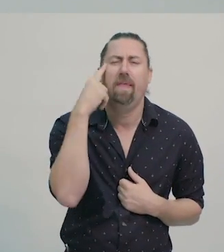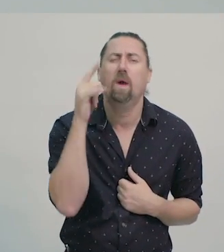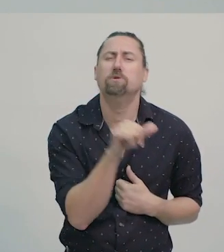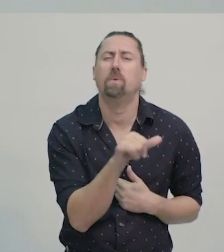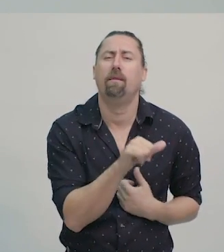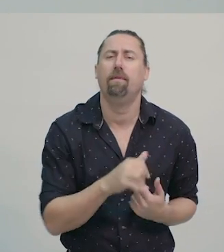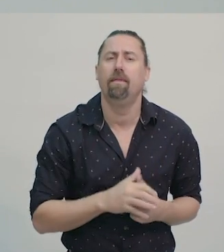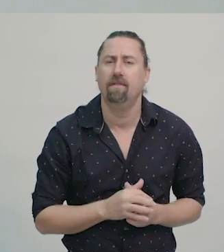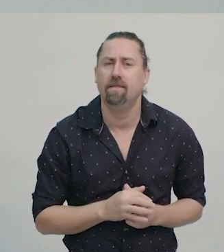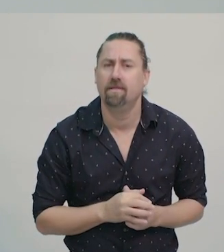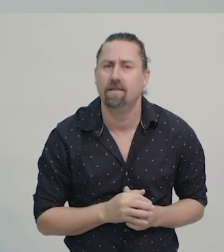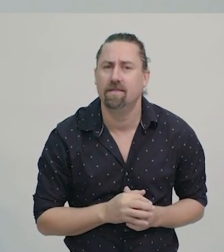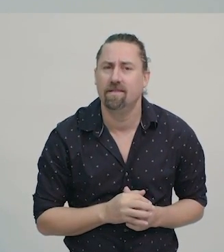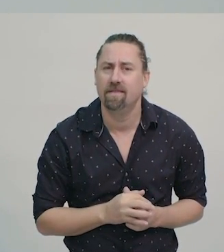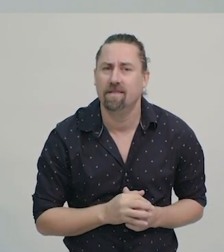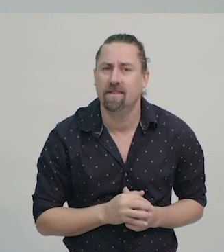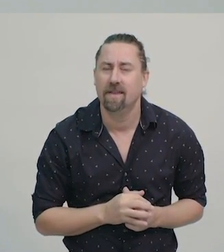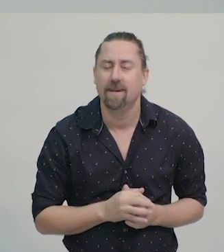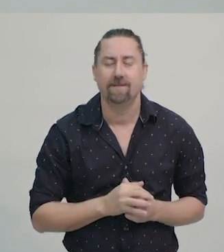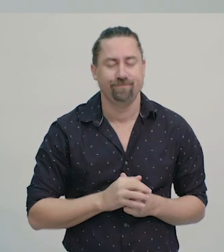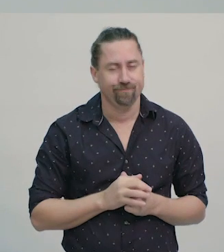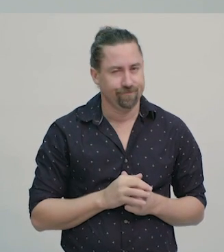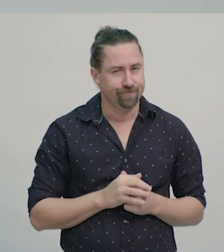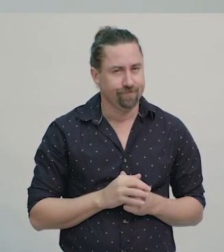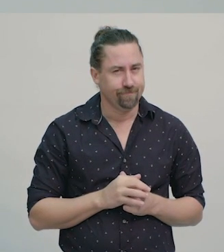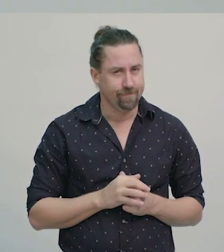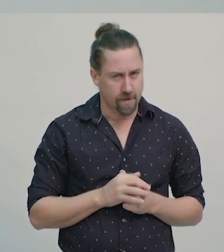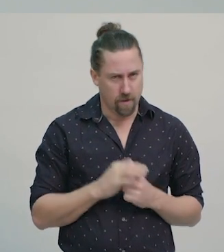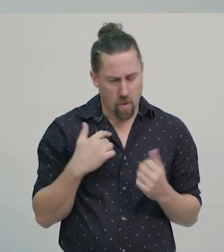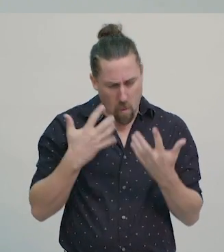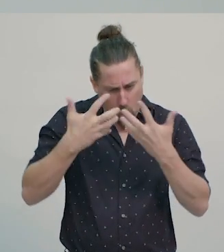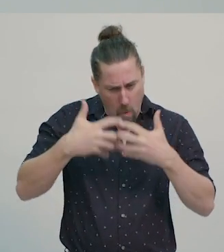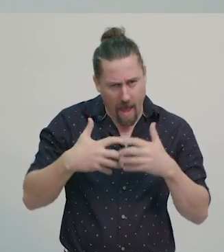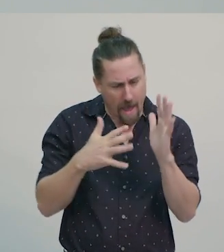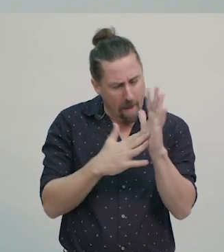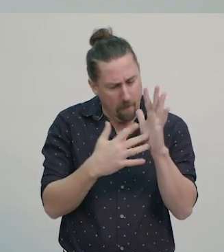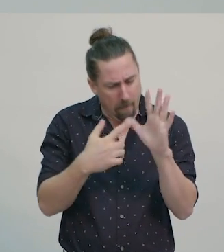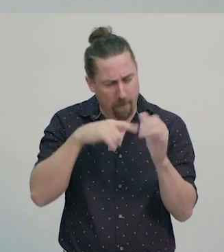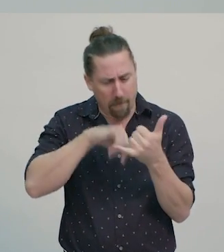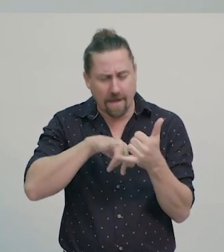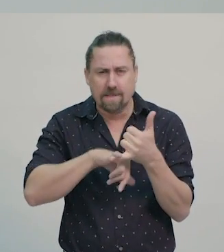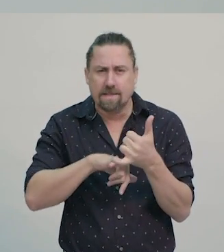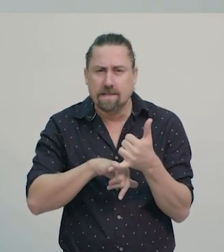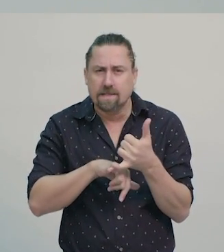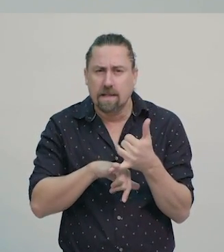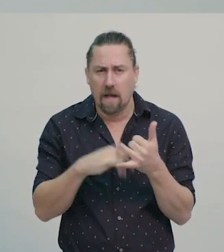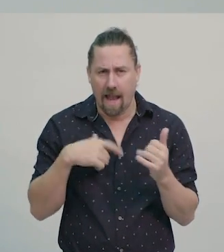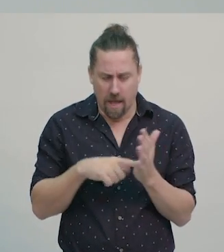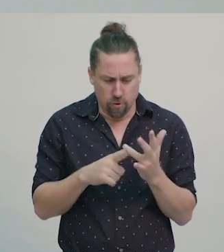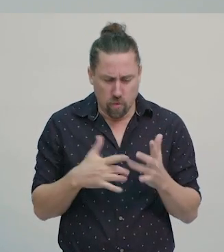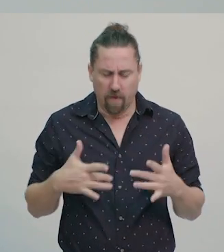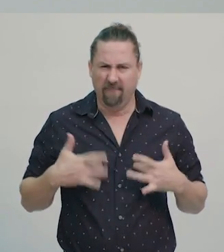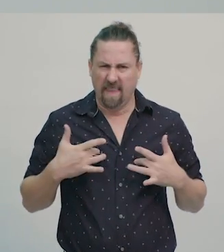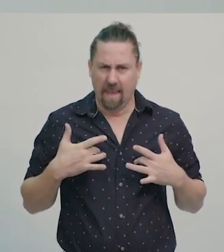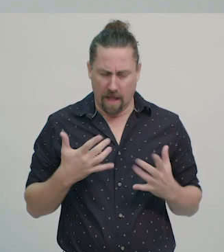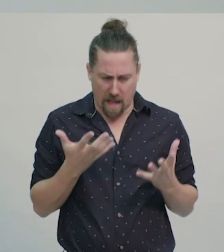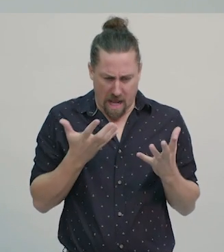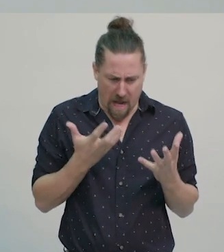Look at the green car and the yellow car. Let's compare their length. Which